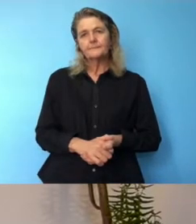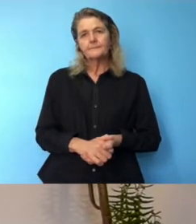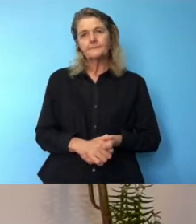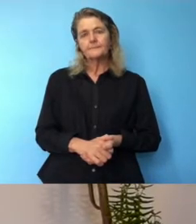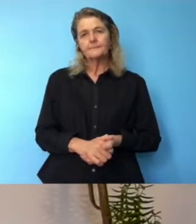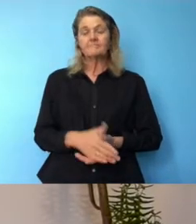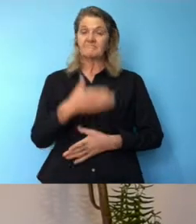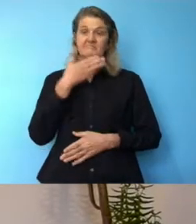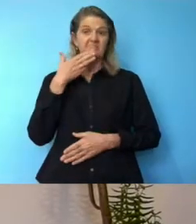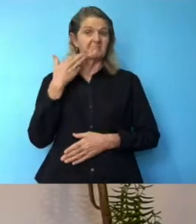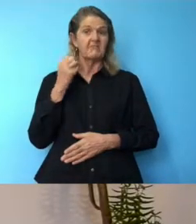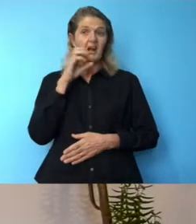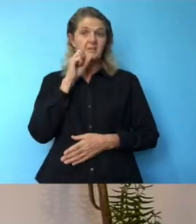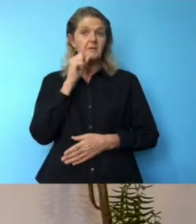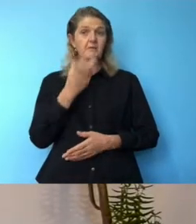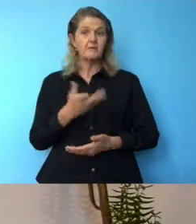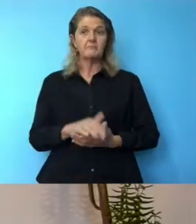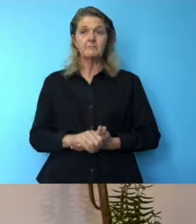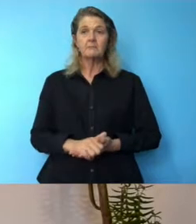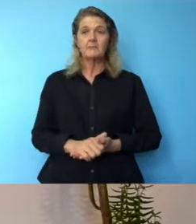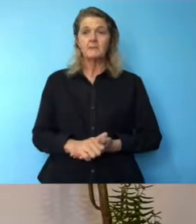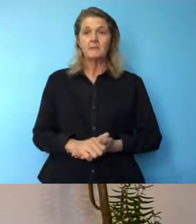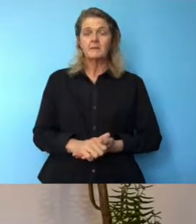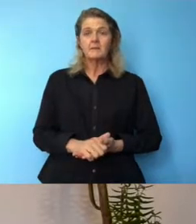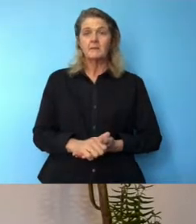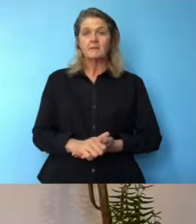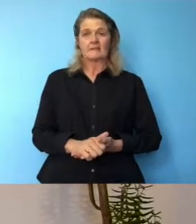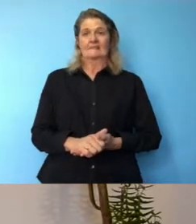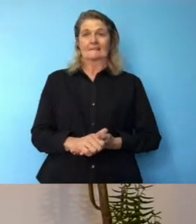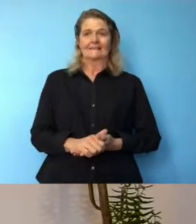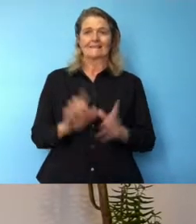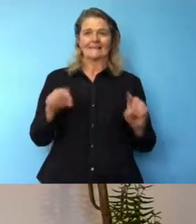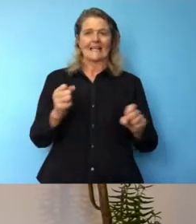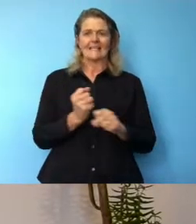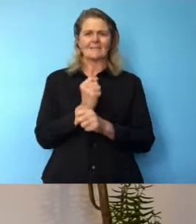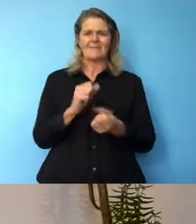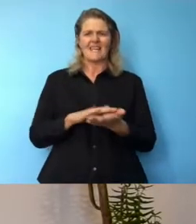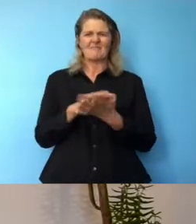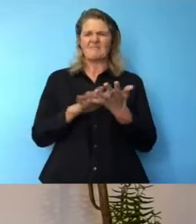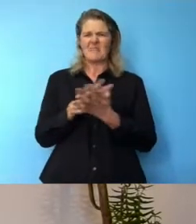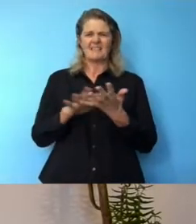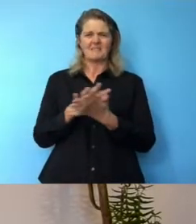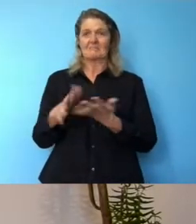That's a pretty nice orange. I'm starting to make a mess.